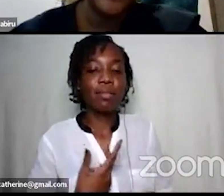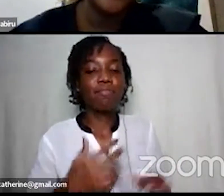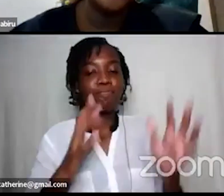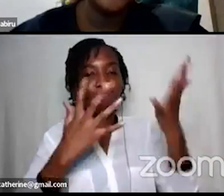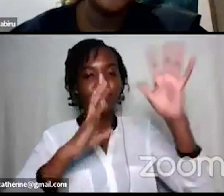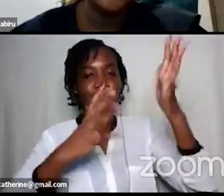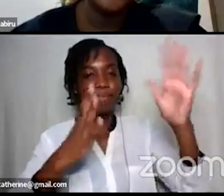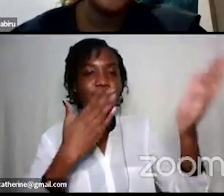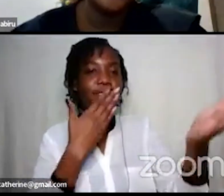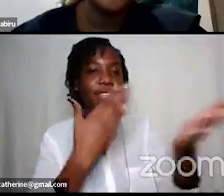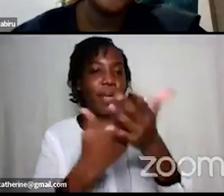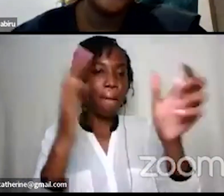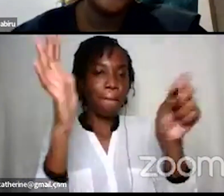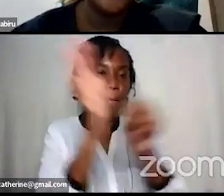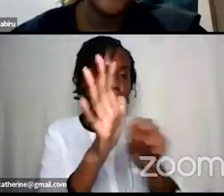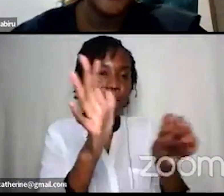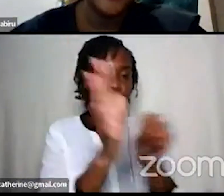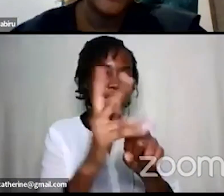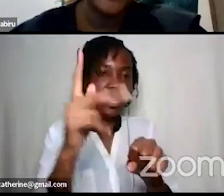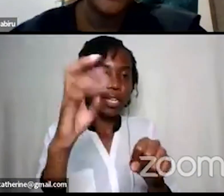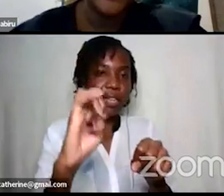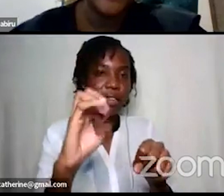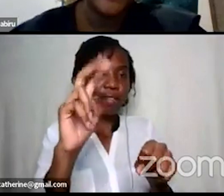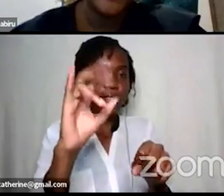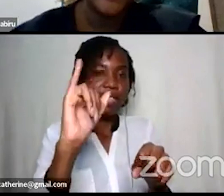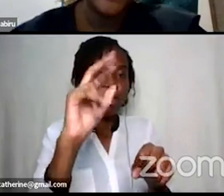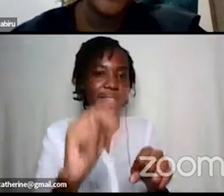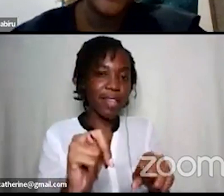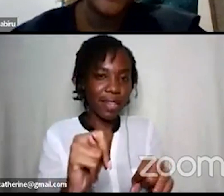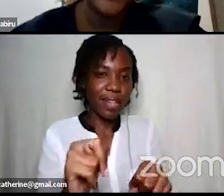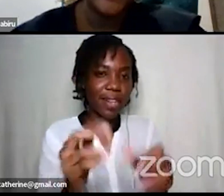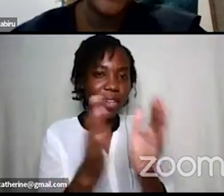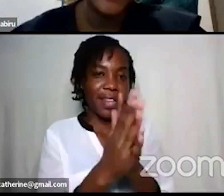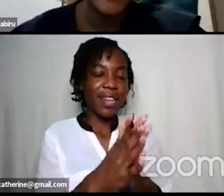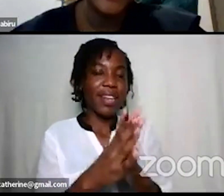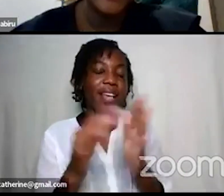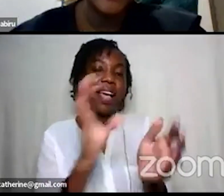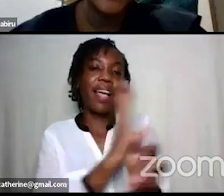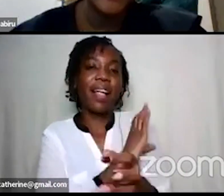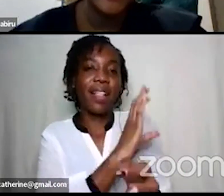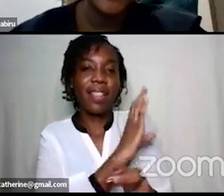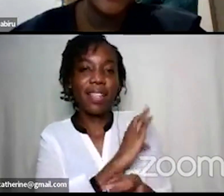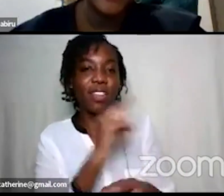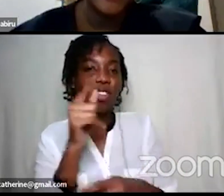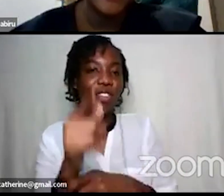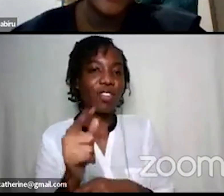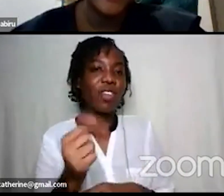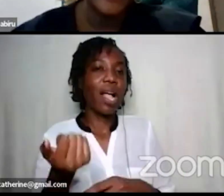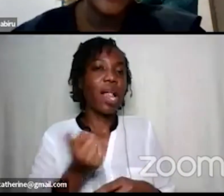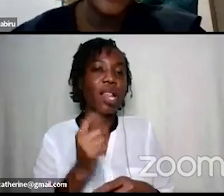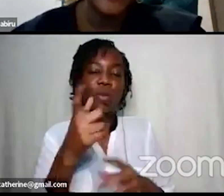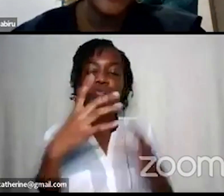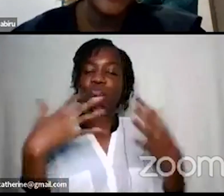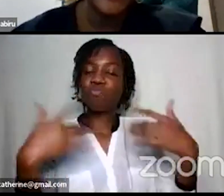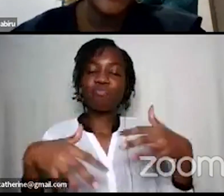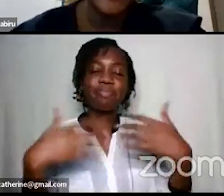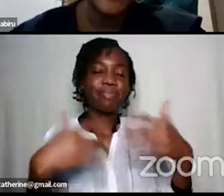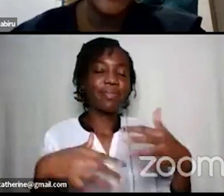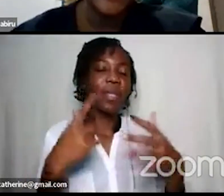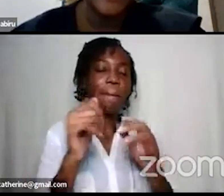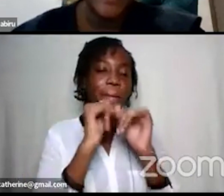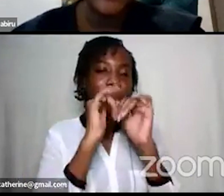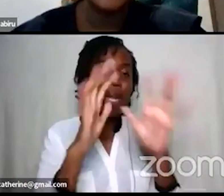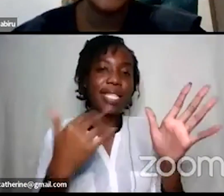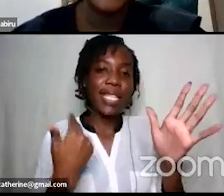Thank you very much, Kevin, of course. And thank you very much, Catherine Sidandi, our sign language interpreter. You girl, you're amazing. You are a blessing to